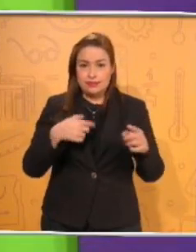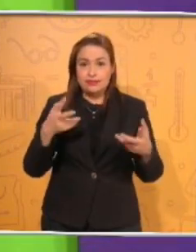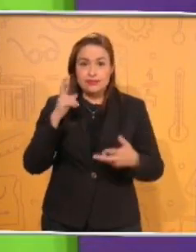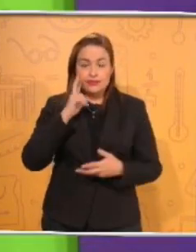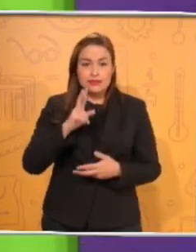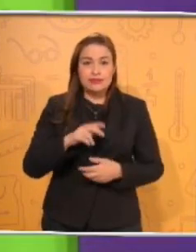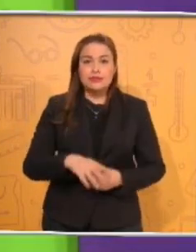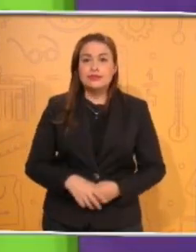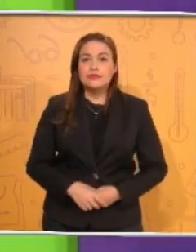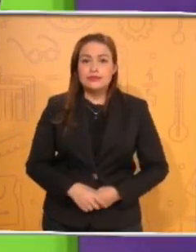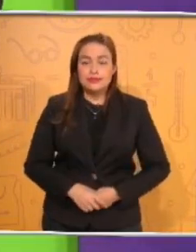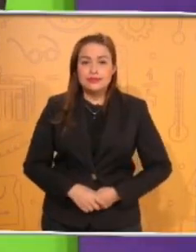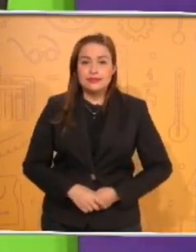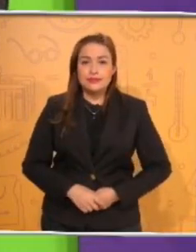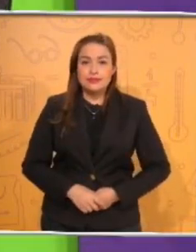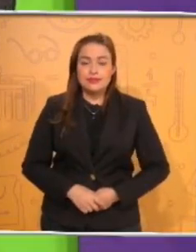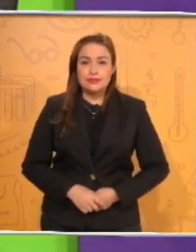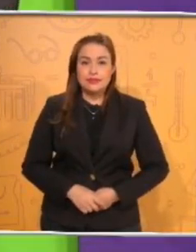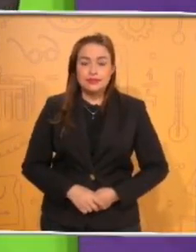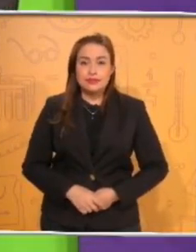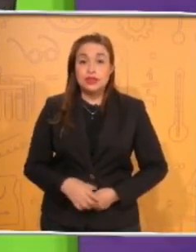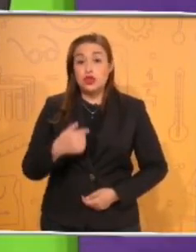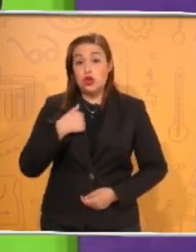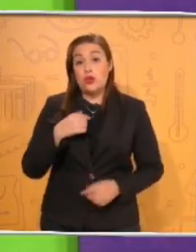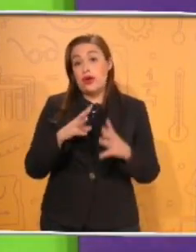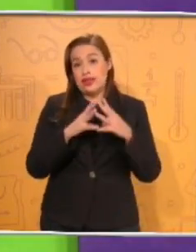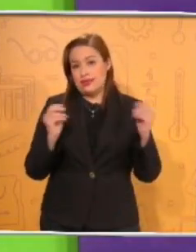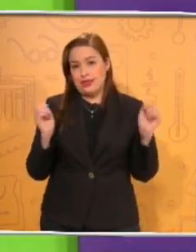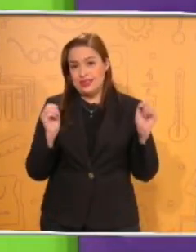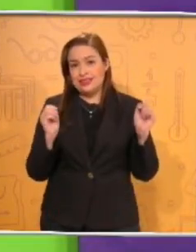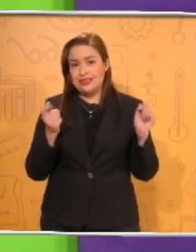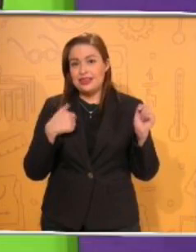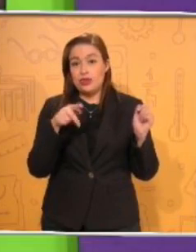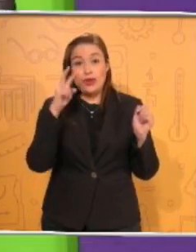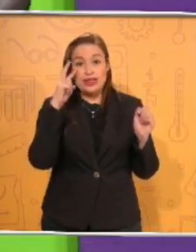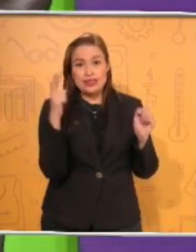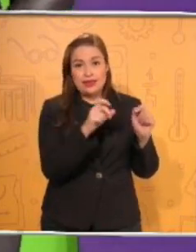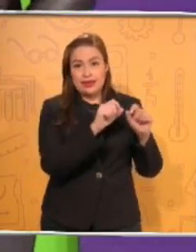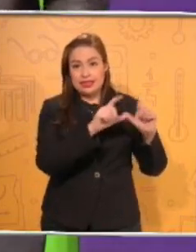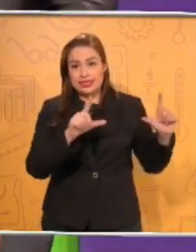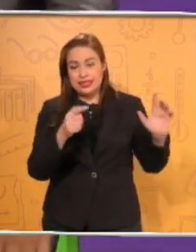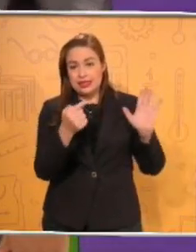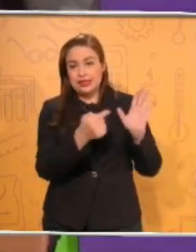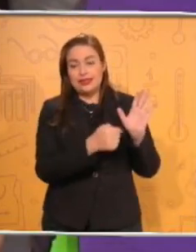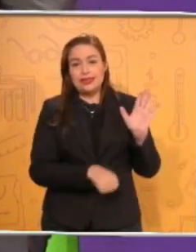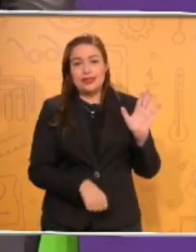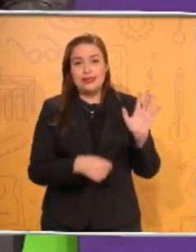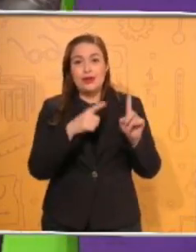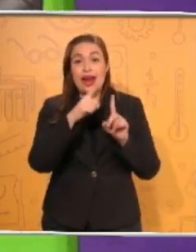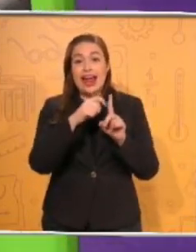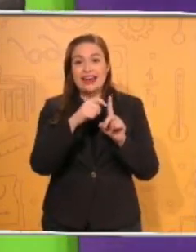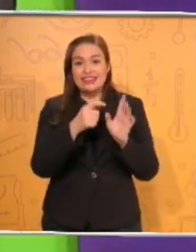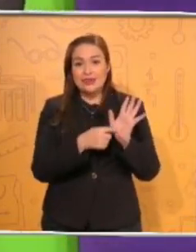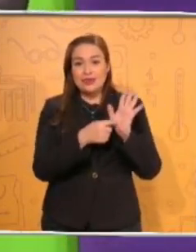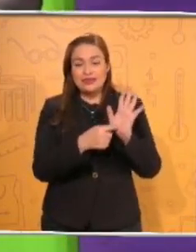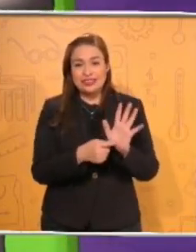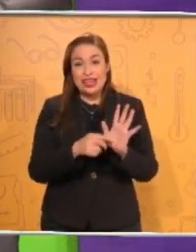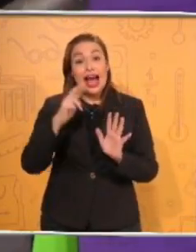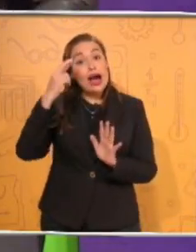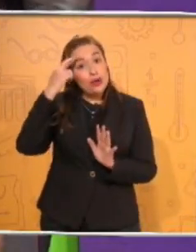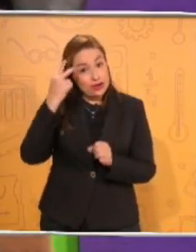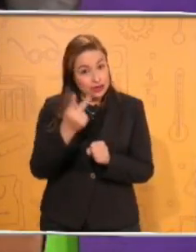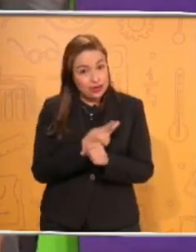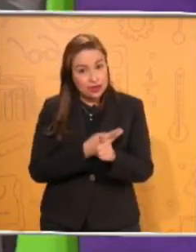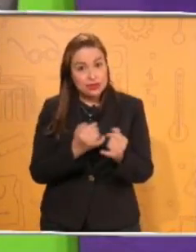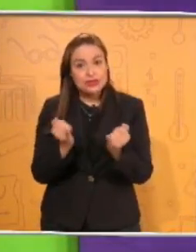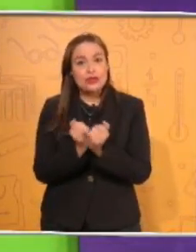disappear and I will be part of the screen. I will become a cartoon. Remember what happened in the